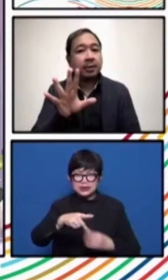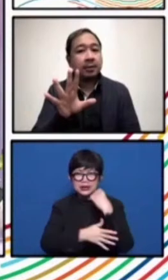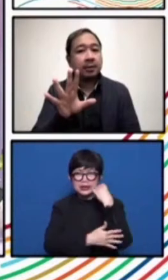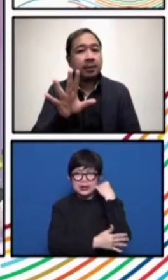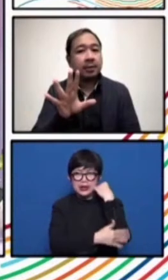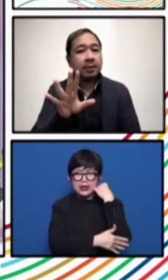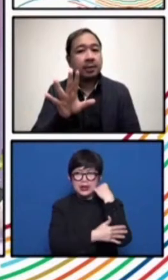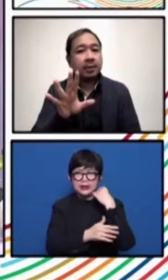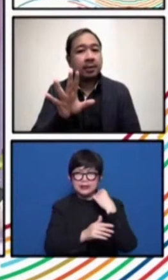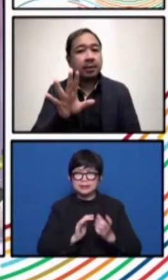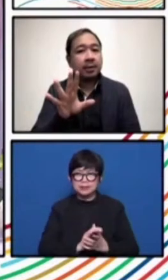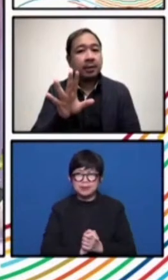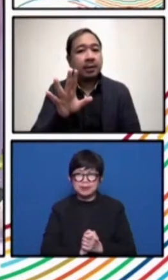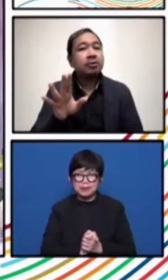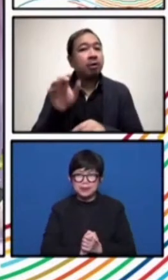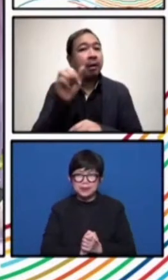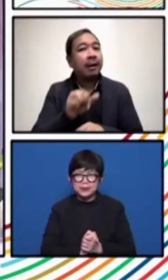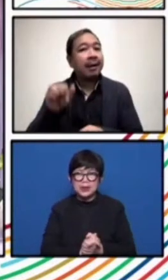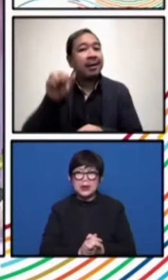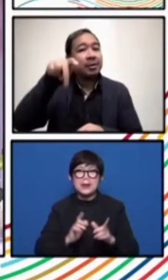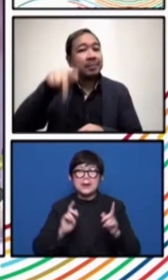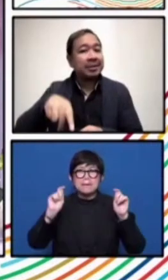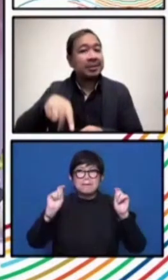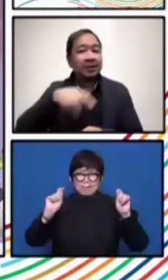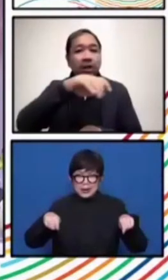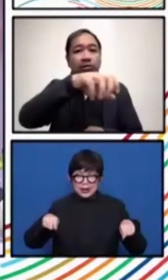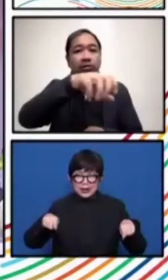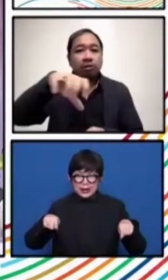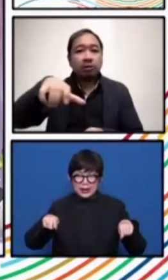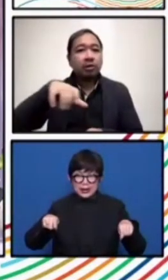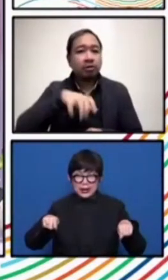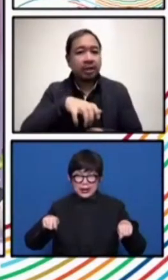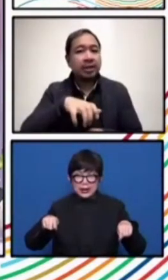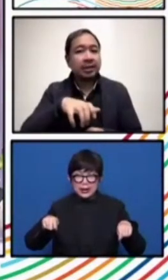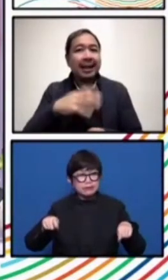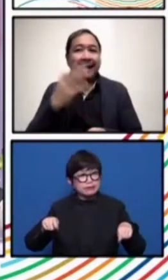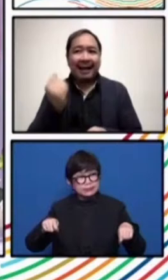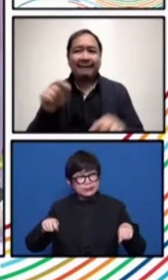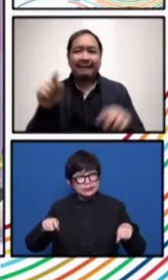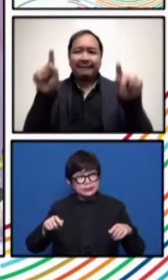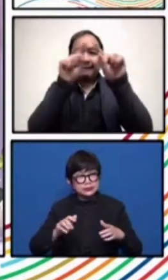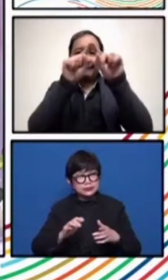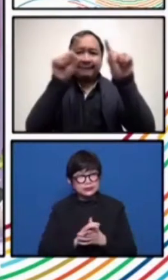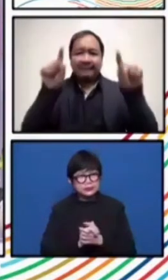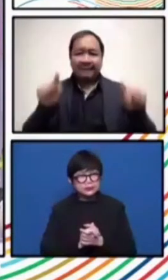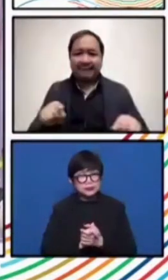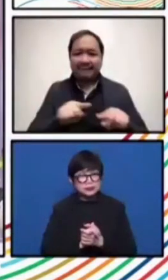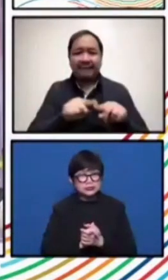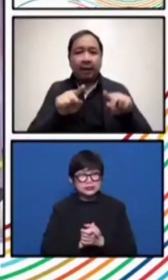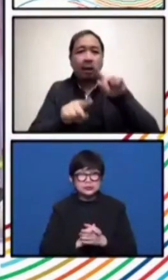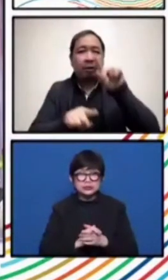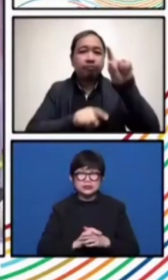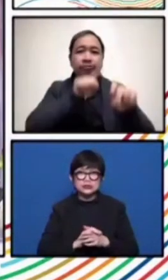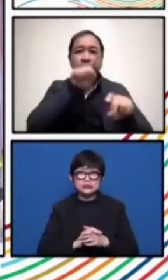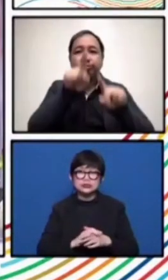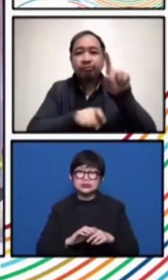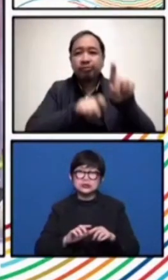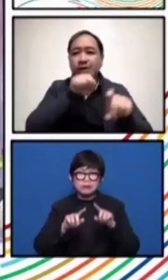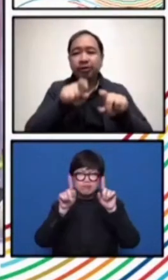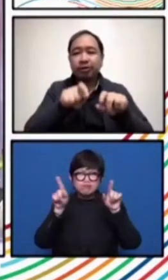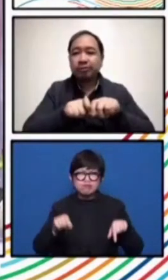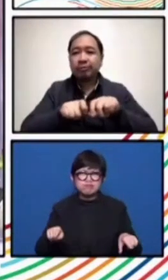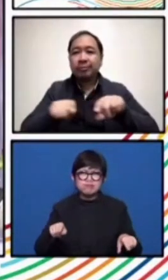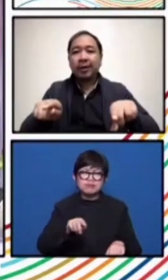have used the Washington group shot set of questions wgss and this um